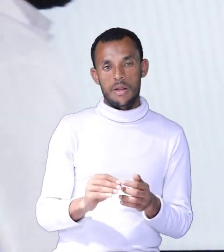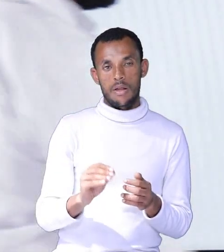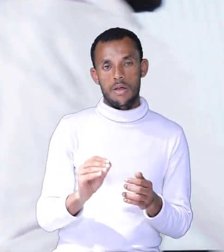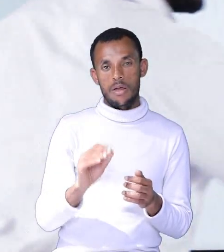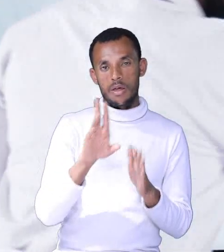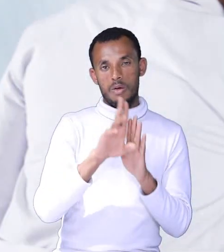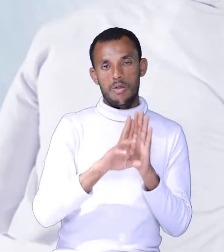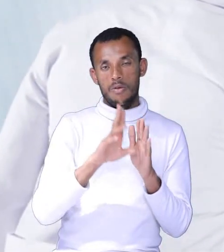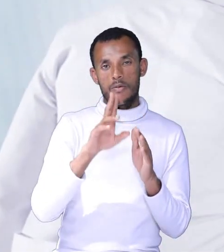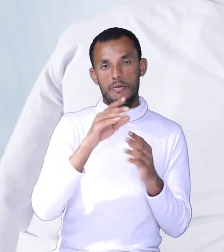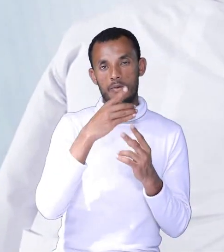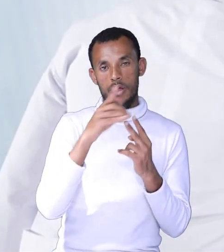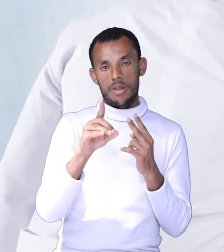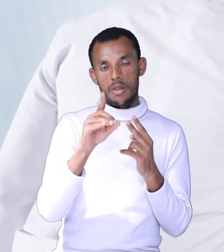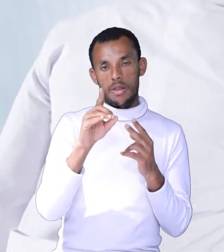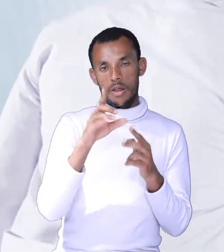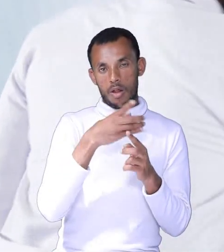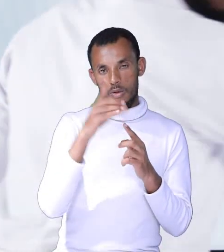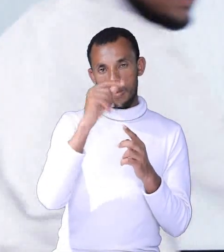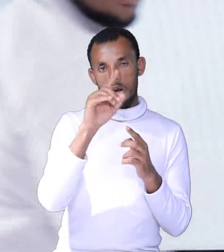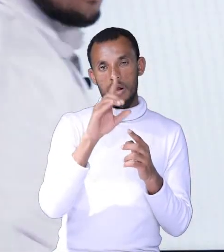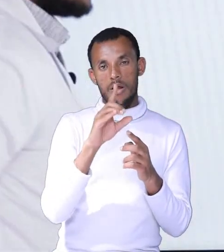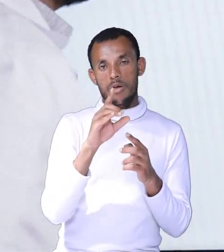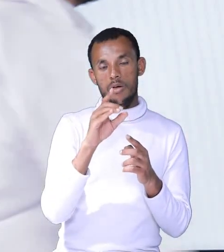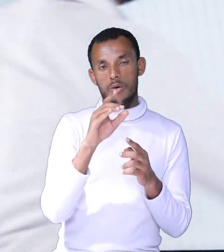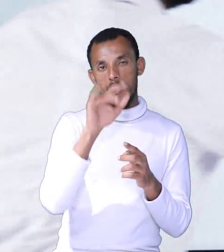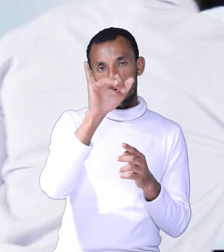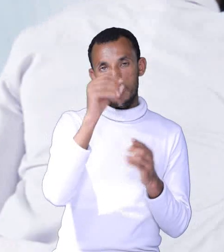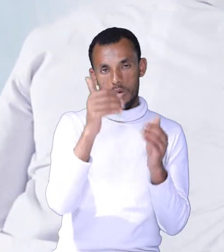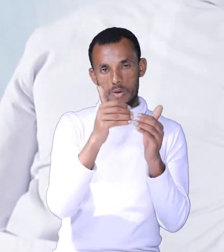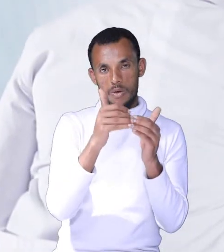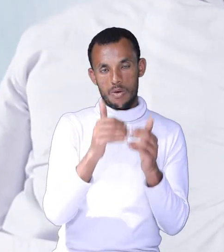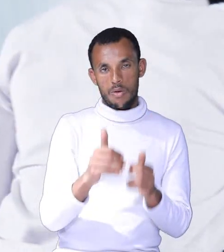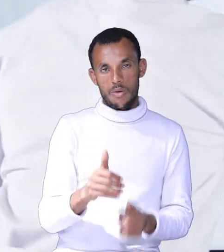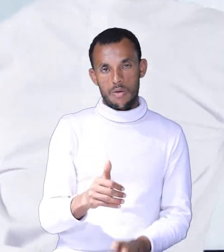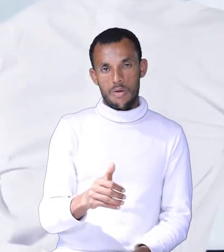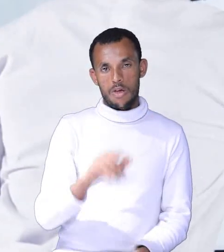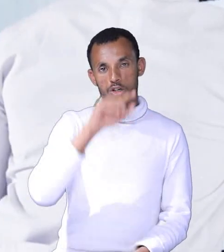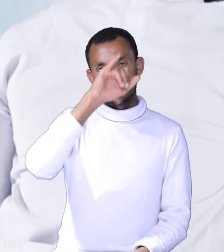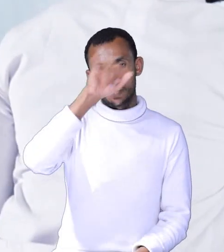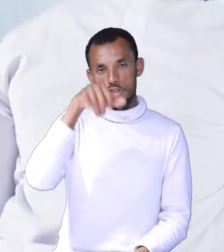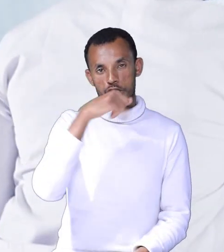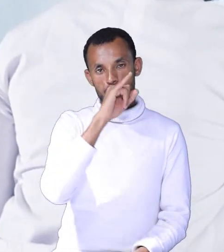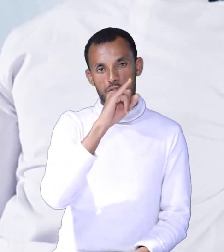the unit vector along the direction of y, it is j,